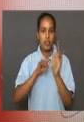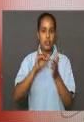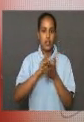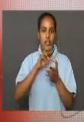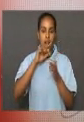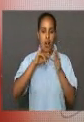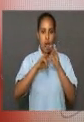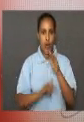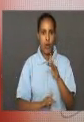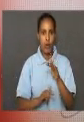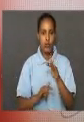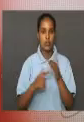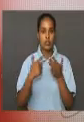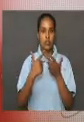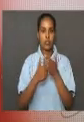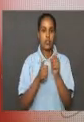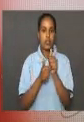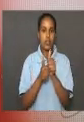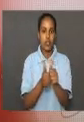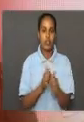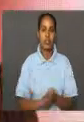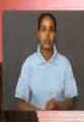are lower in this series.